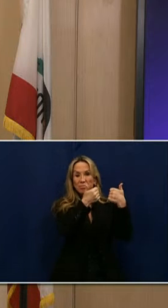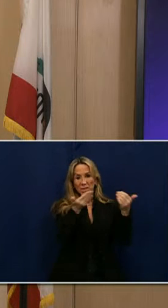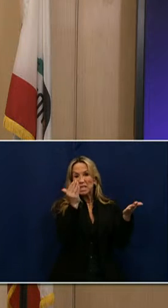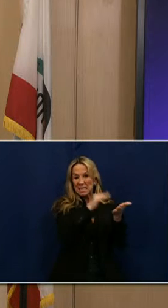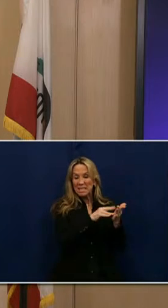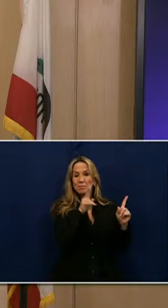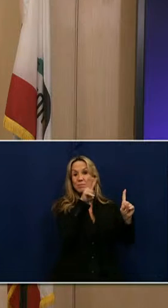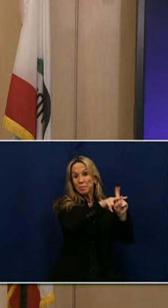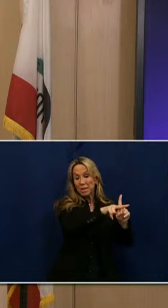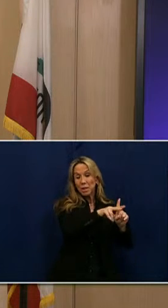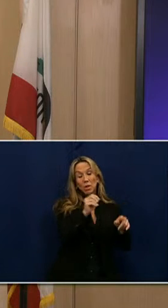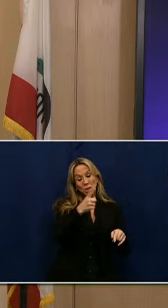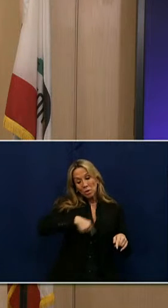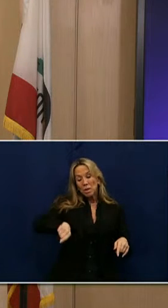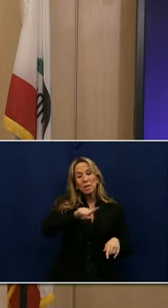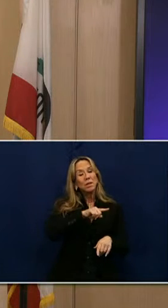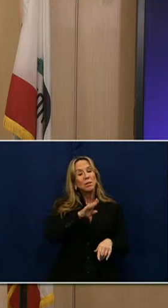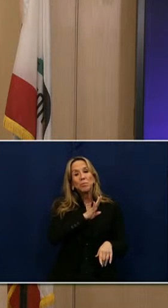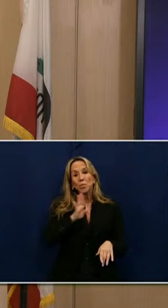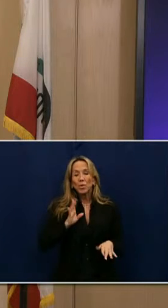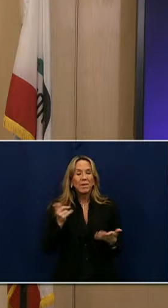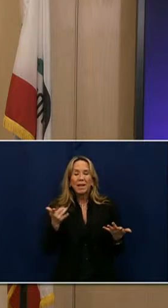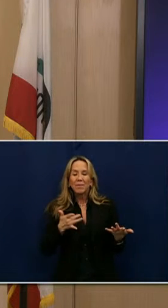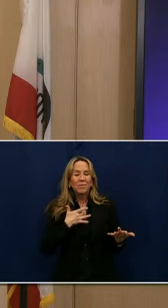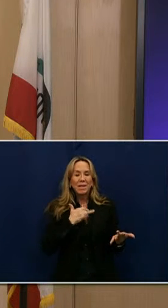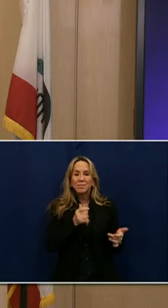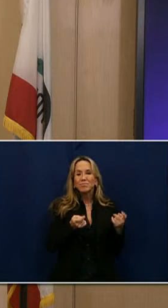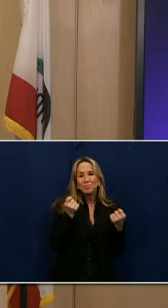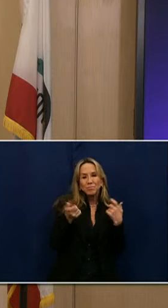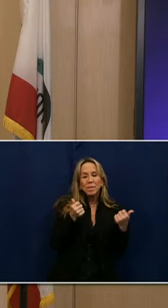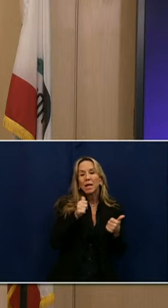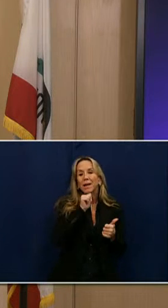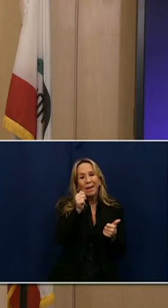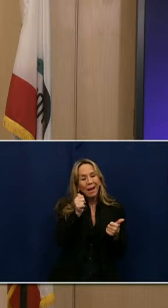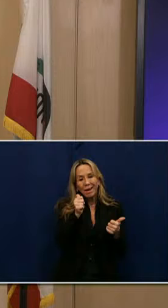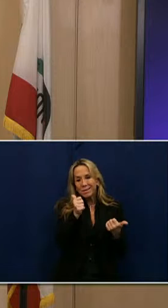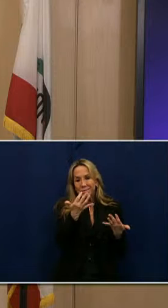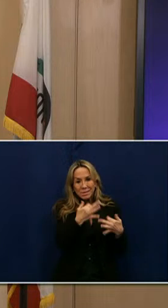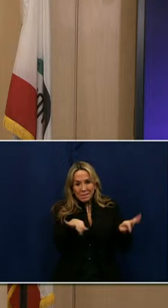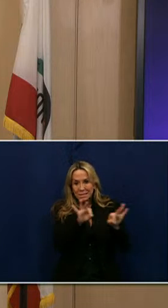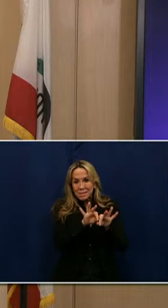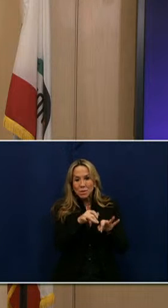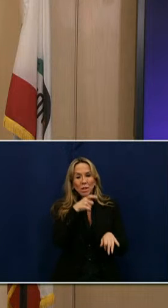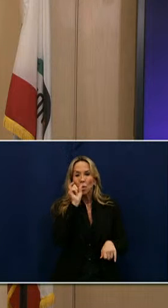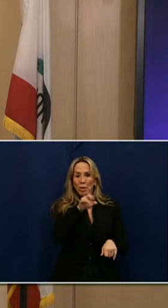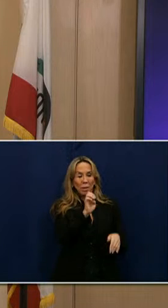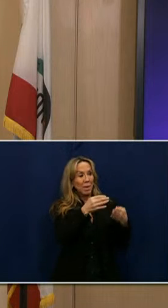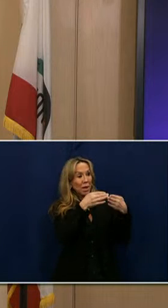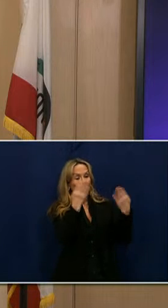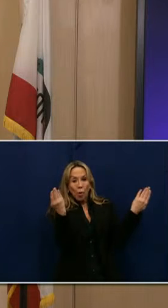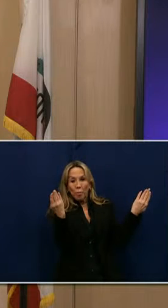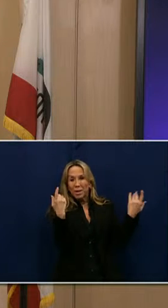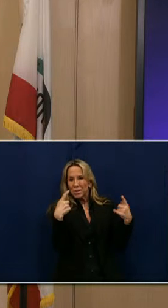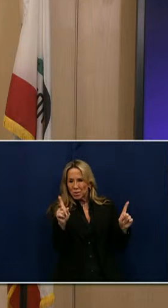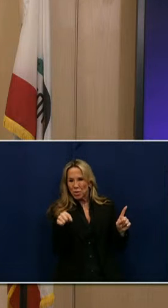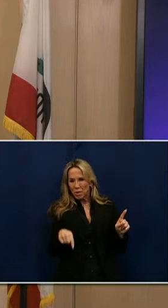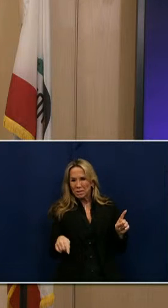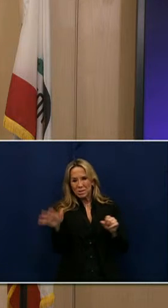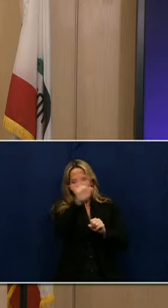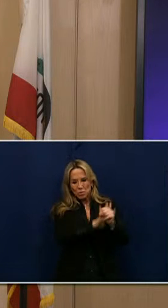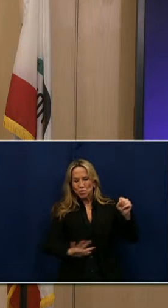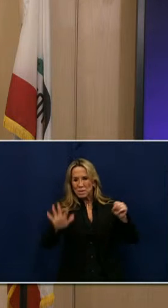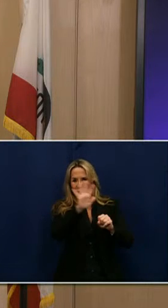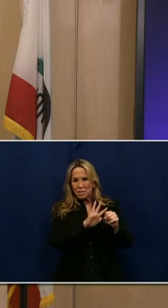Supervisors do believe that strip clubs are not essential and ought not be open in a time when we have a regional stay-at-home order and a global